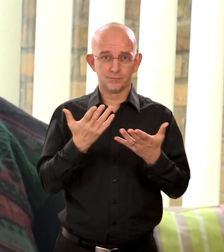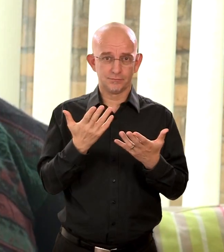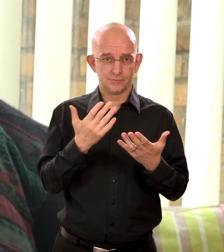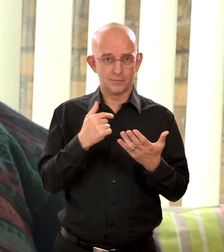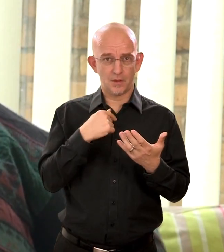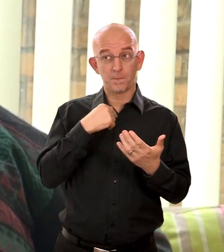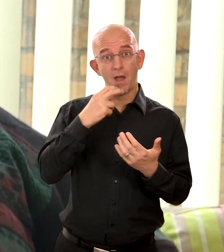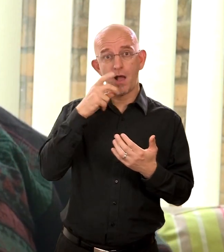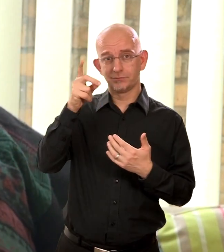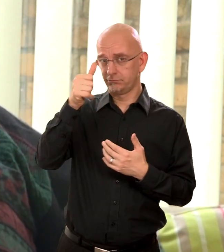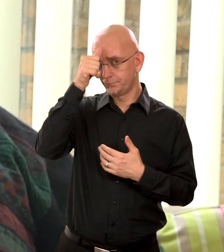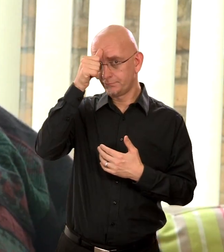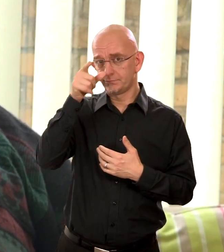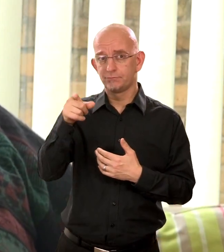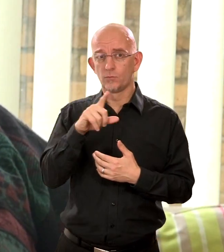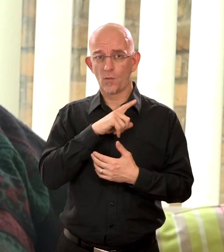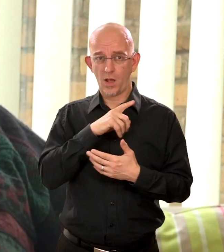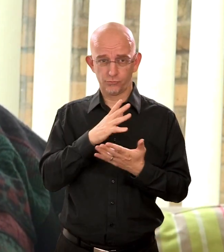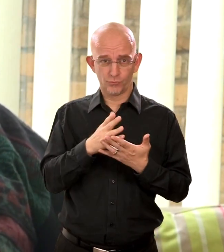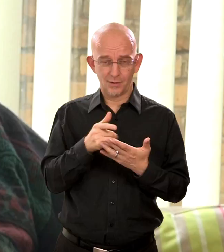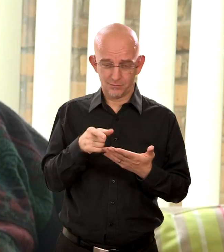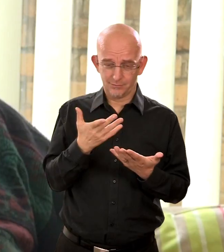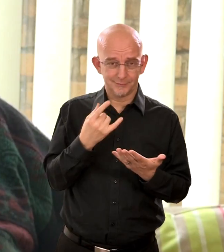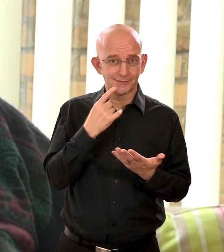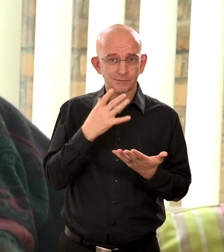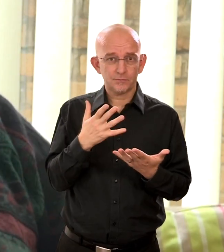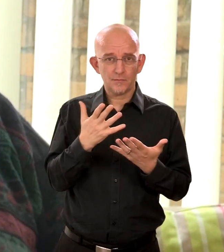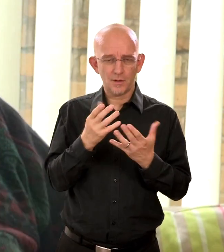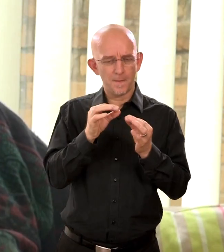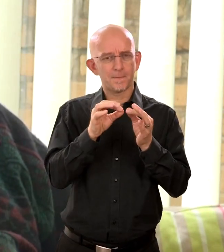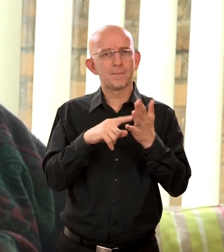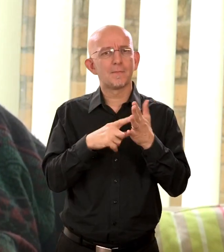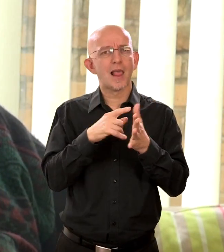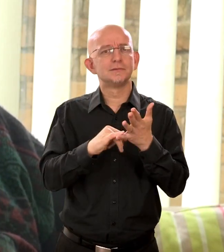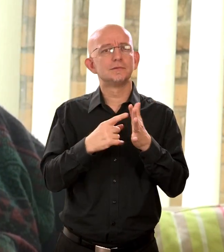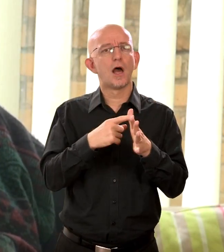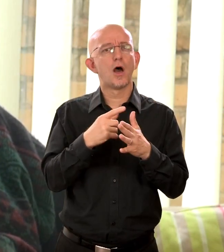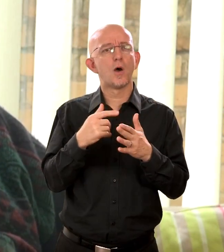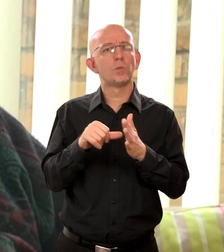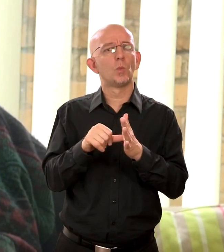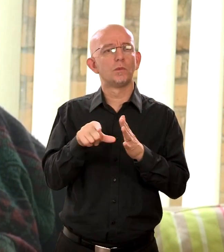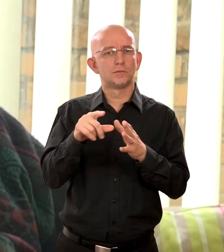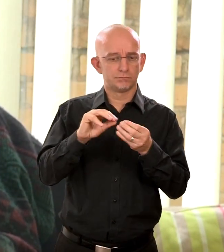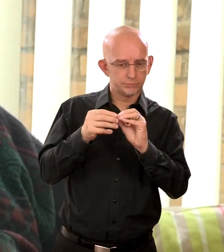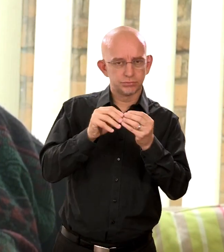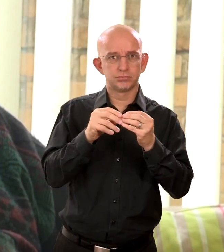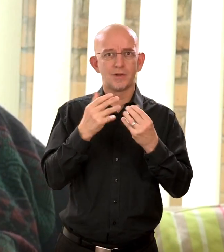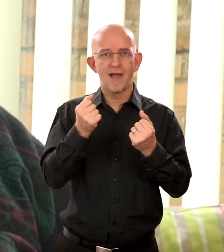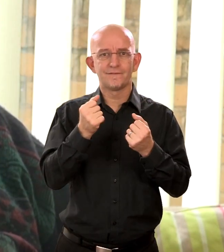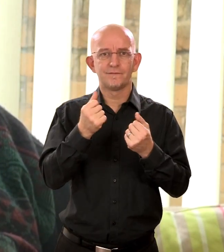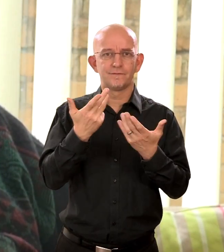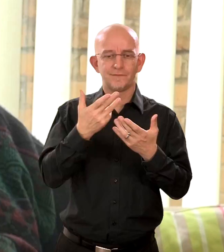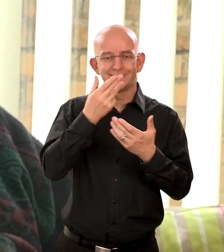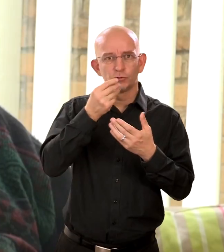that, so it was quite a simple, just balsa wood construction with some tissue paper over it, and cellulose and